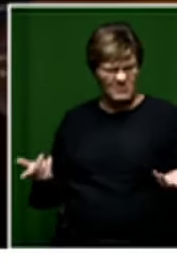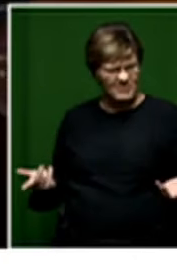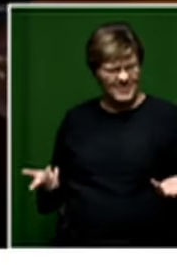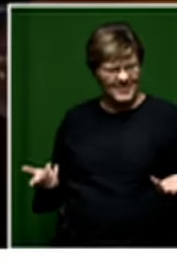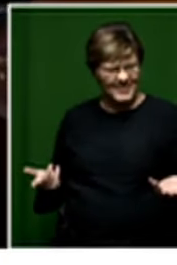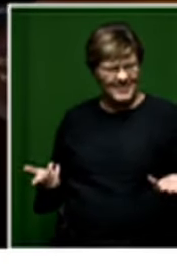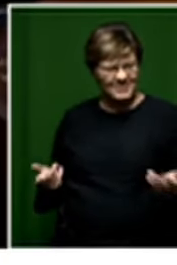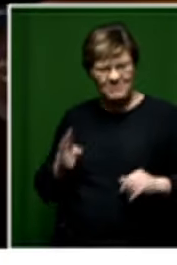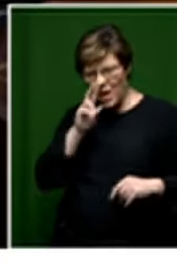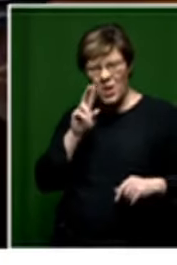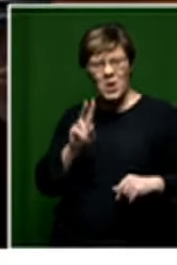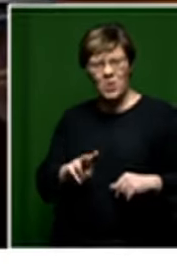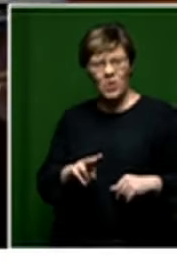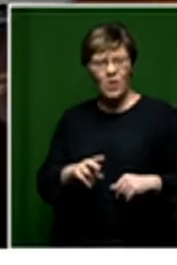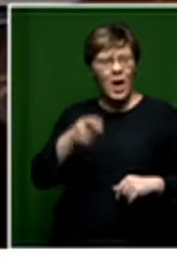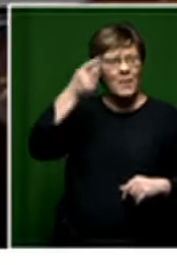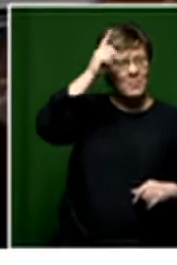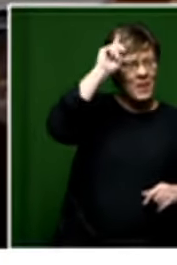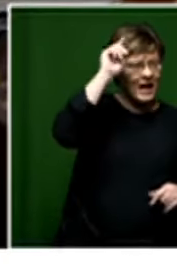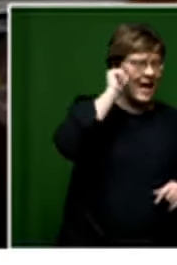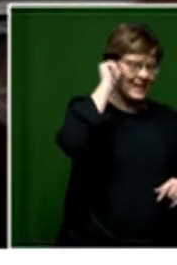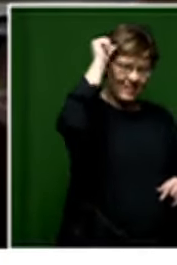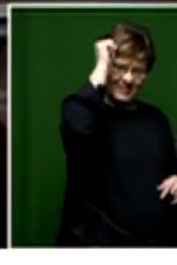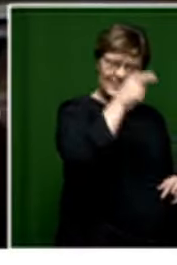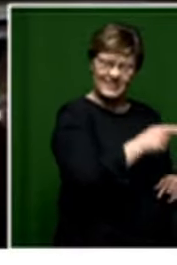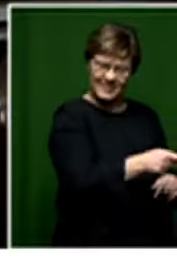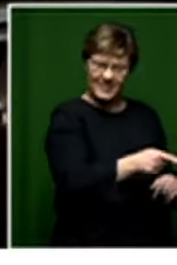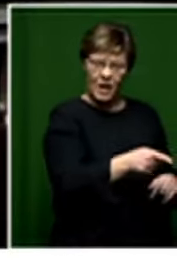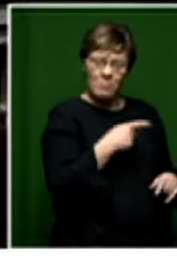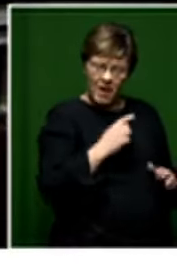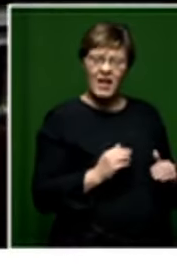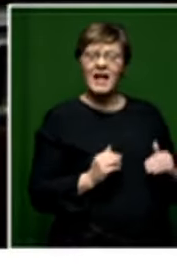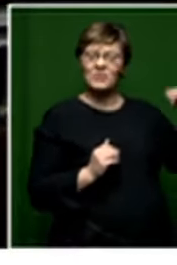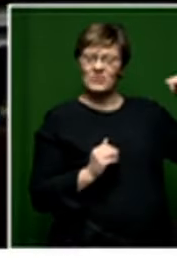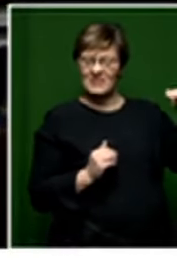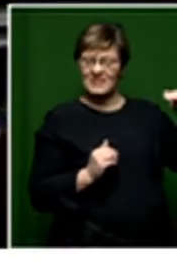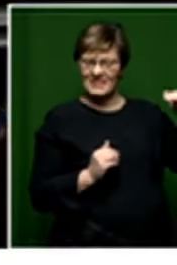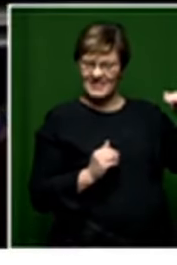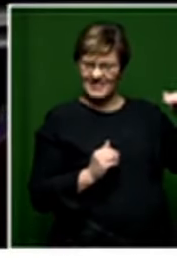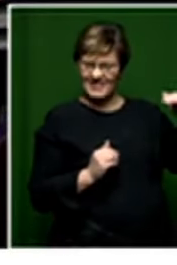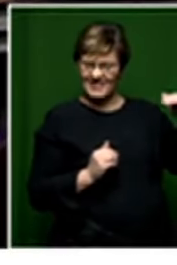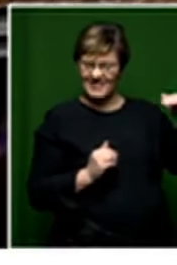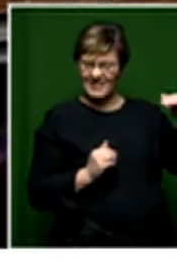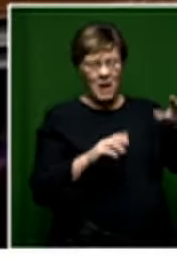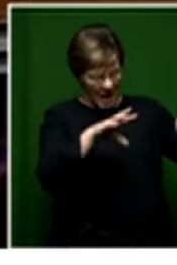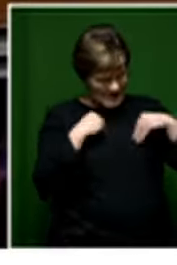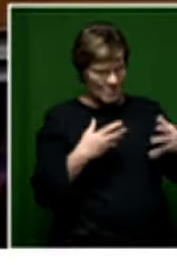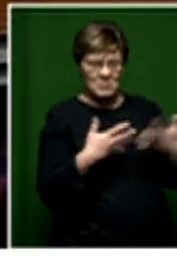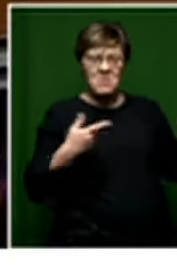Also looking at the black adult population, where it has increased the acceptancy